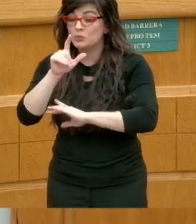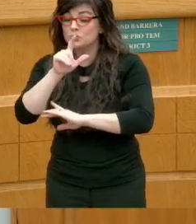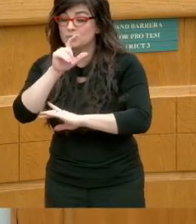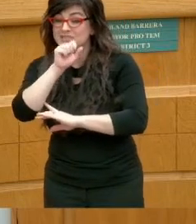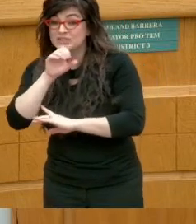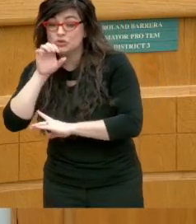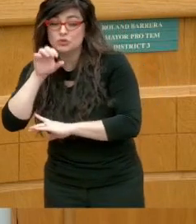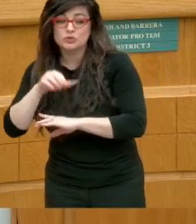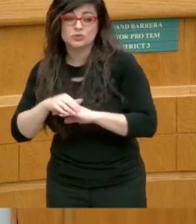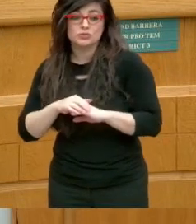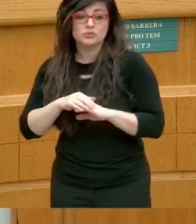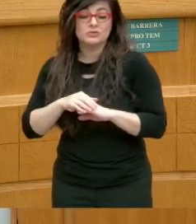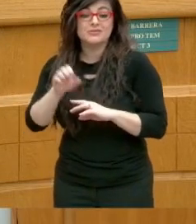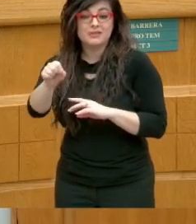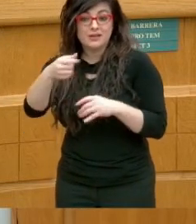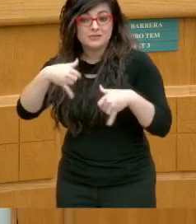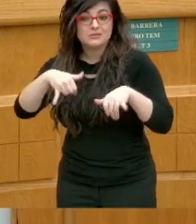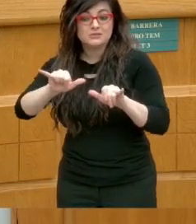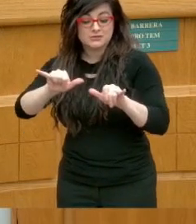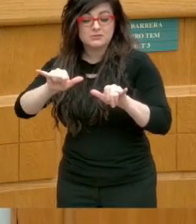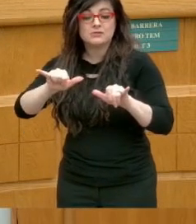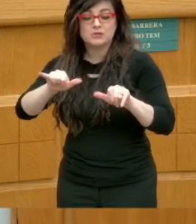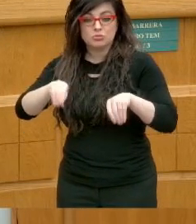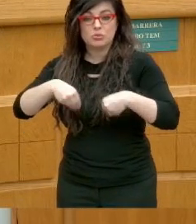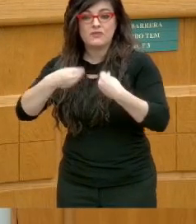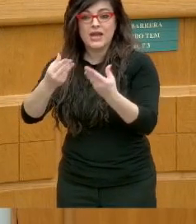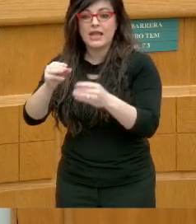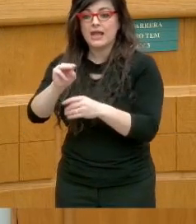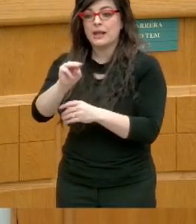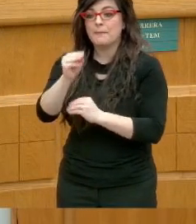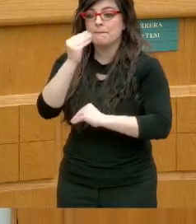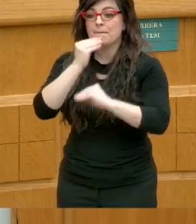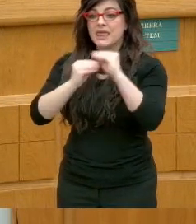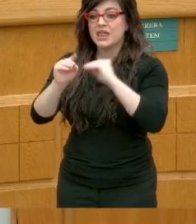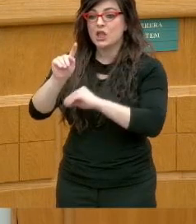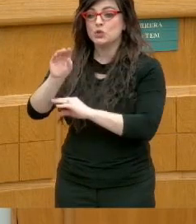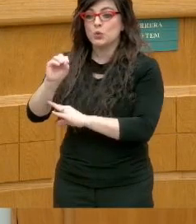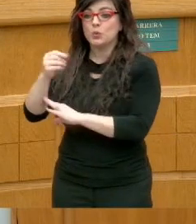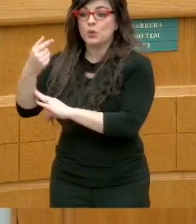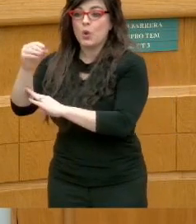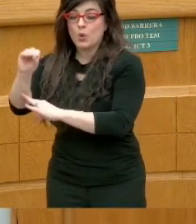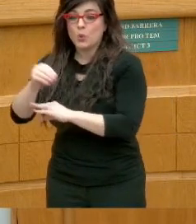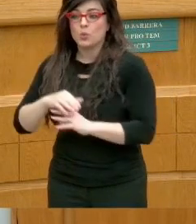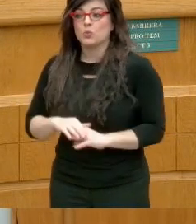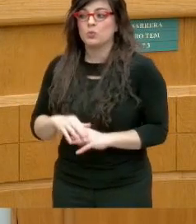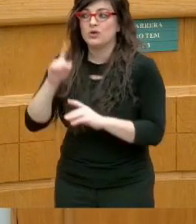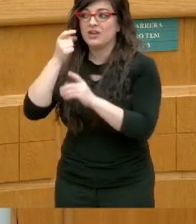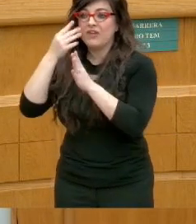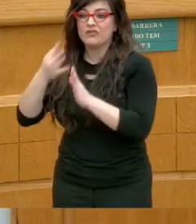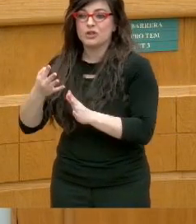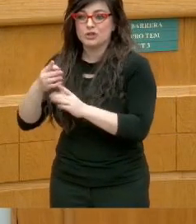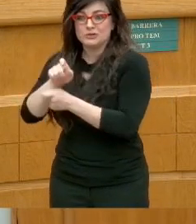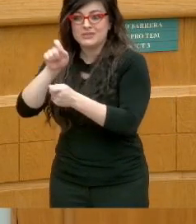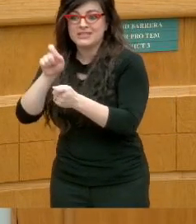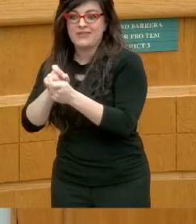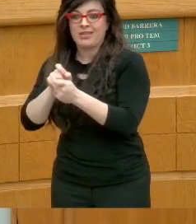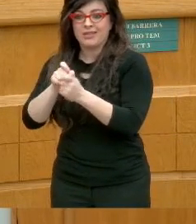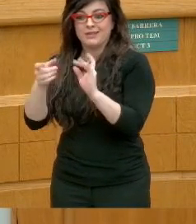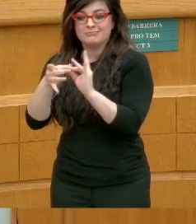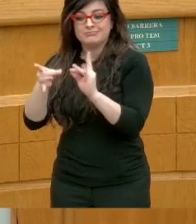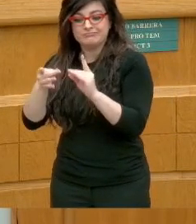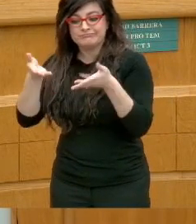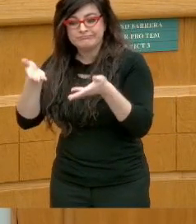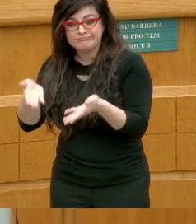go at our senior centers, the governor specifically said the senior population is one that is most vulnerable, and we need to make